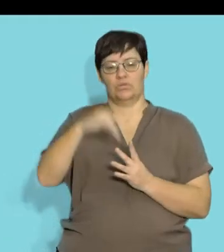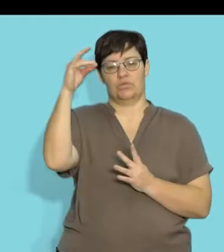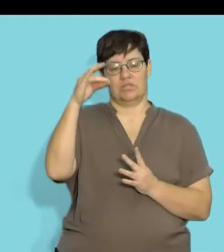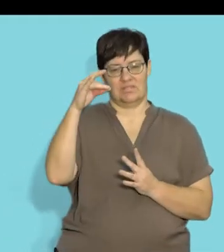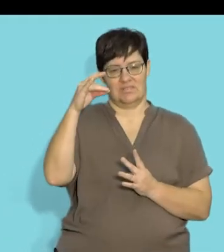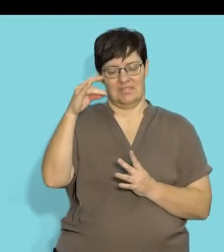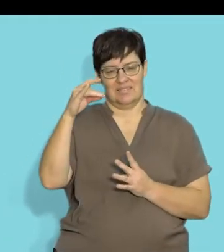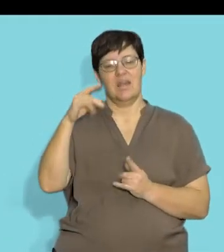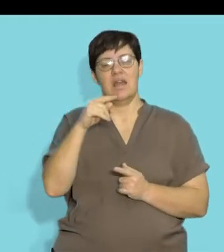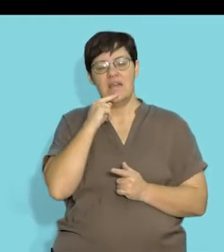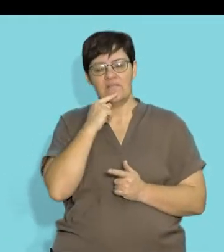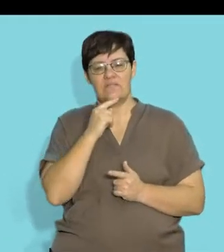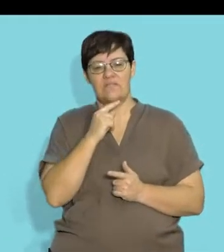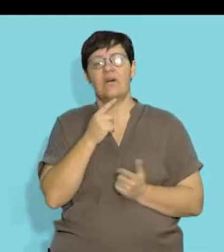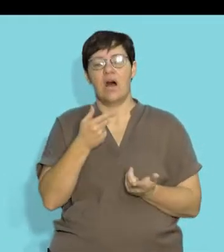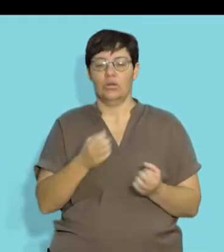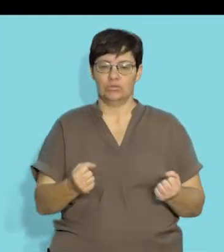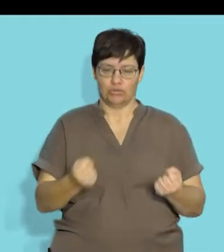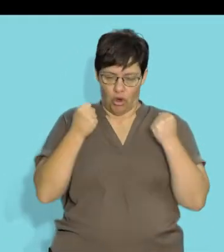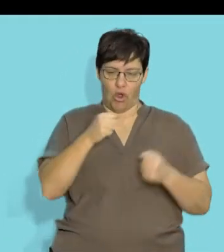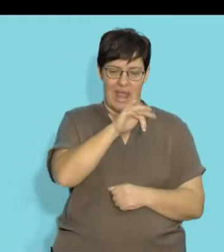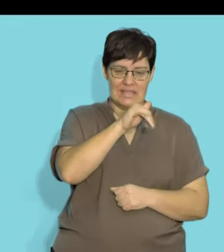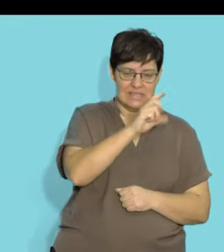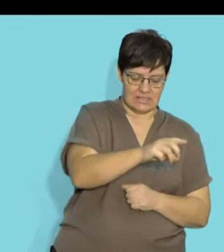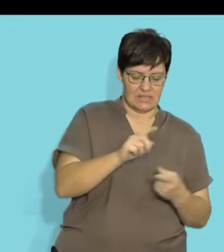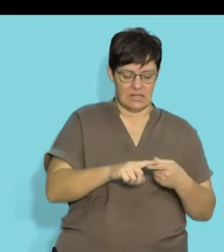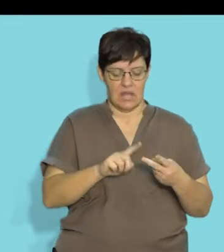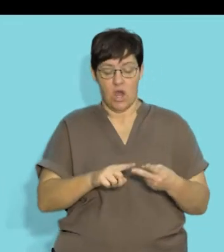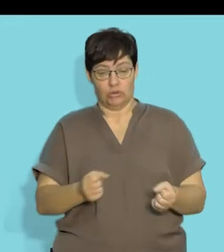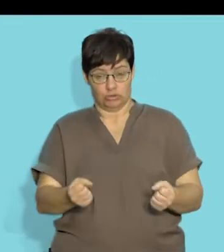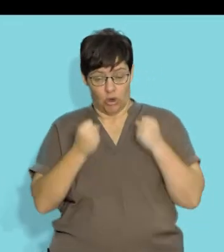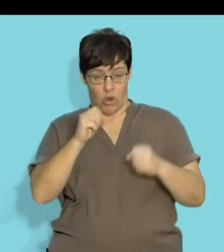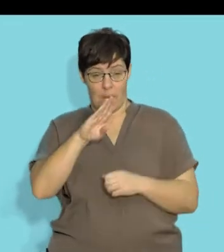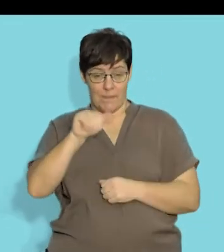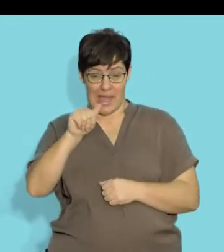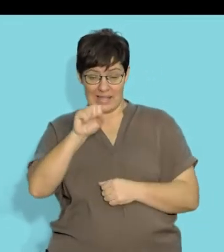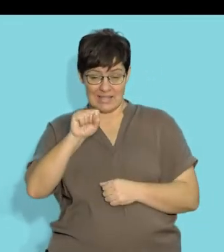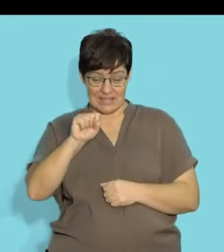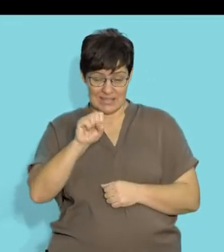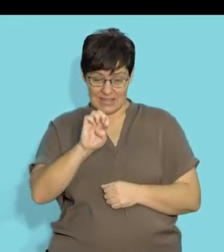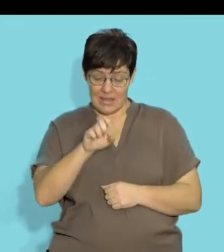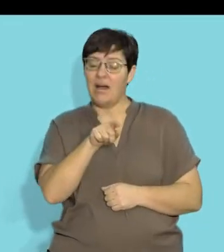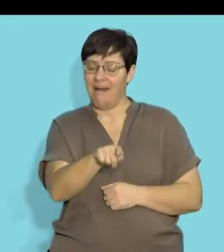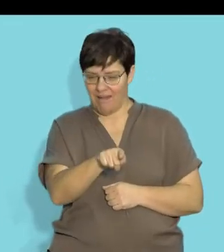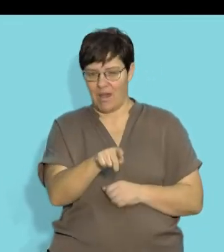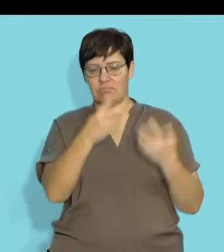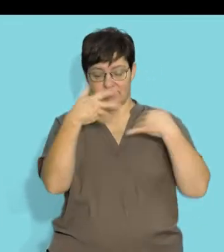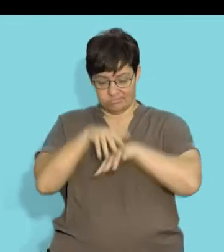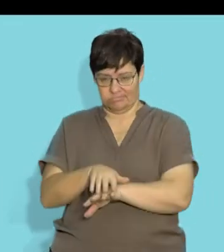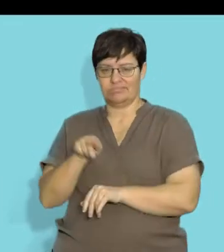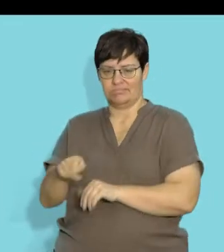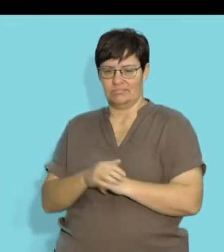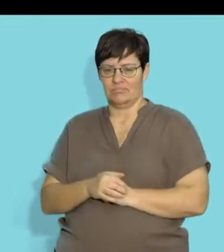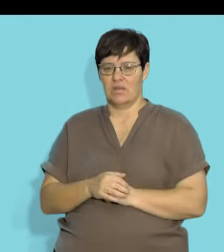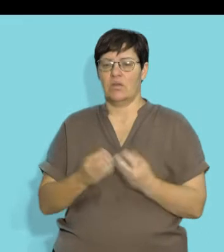that we choose for argument's sake if you are reacting a strong acid and a strong base. We'll talk about strength at a later stage.